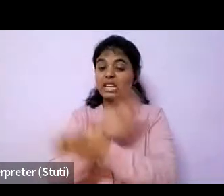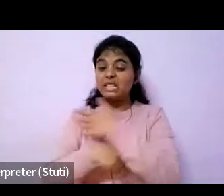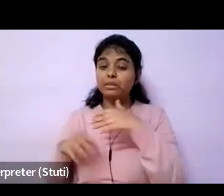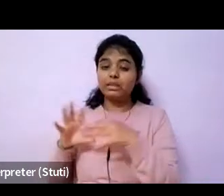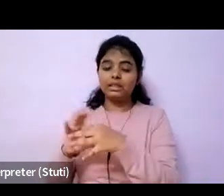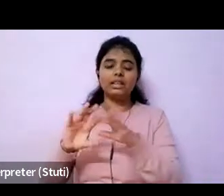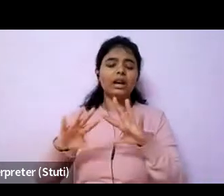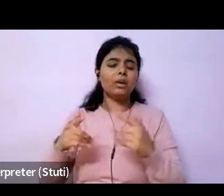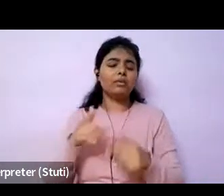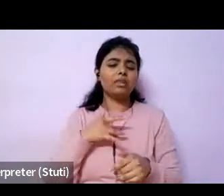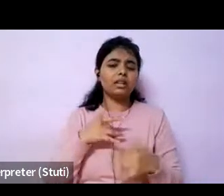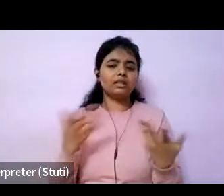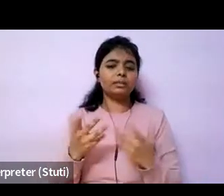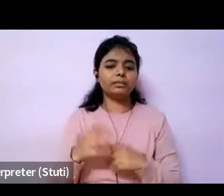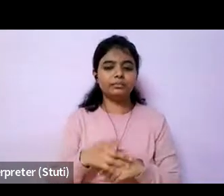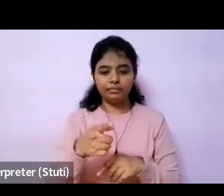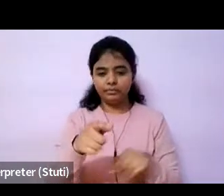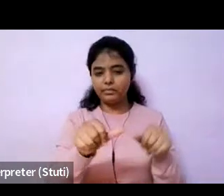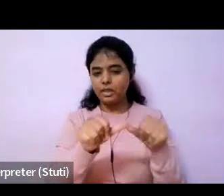of that?